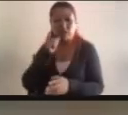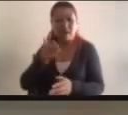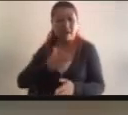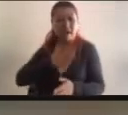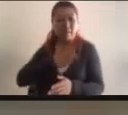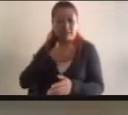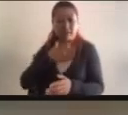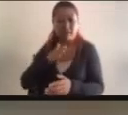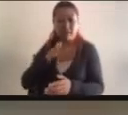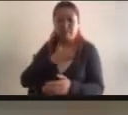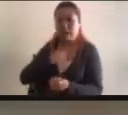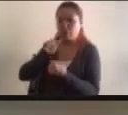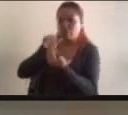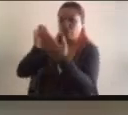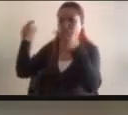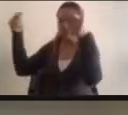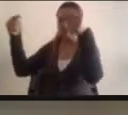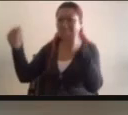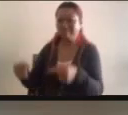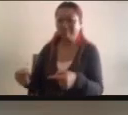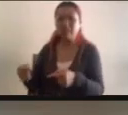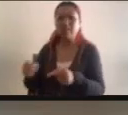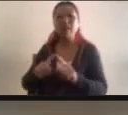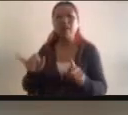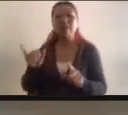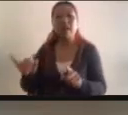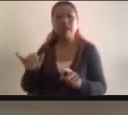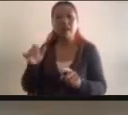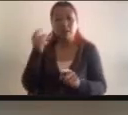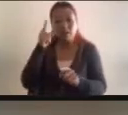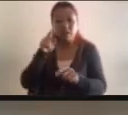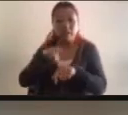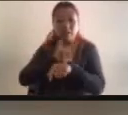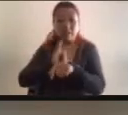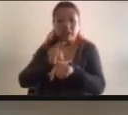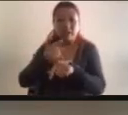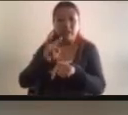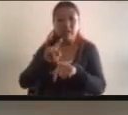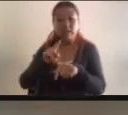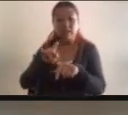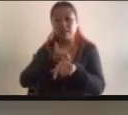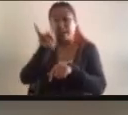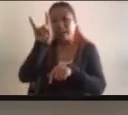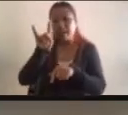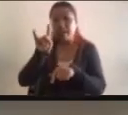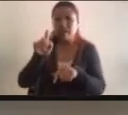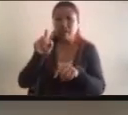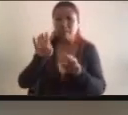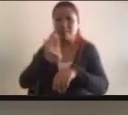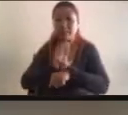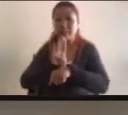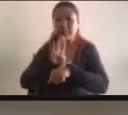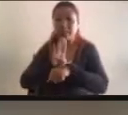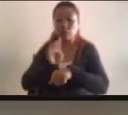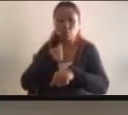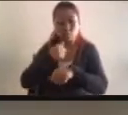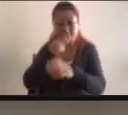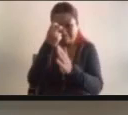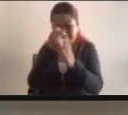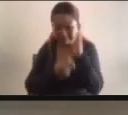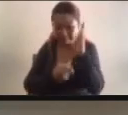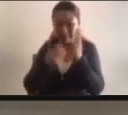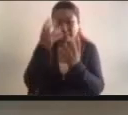approach. Here's the thing. In the spaceflight business, we live and die by data. And if the data tells a compelling story,